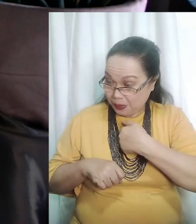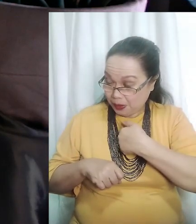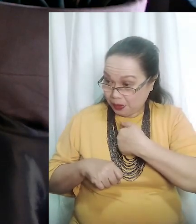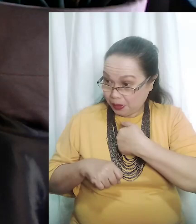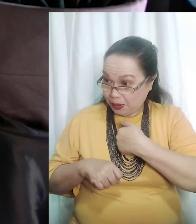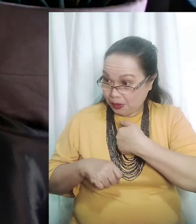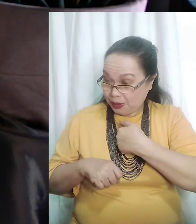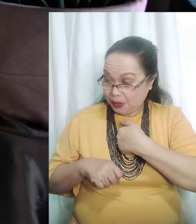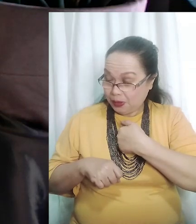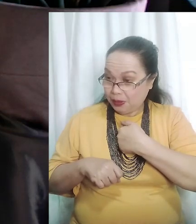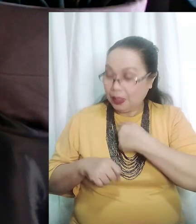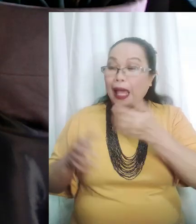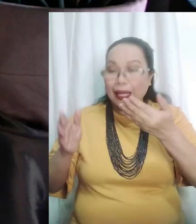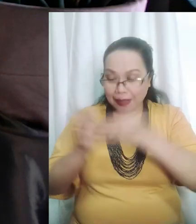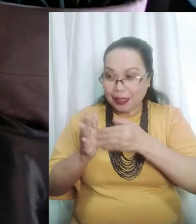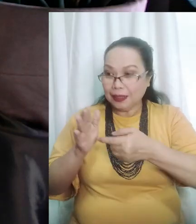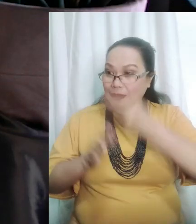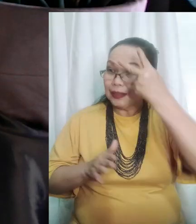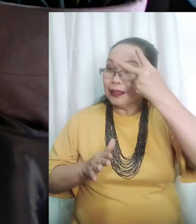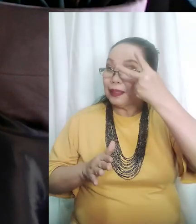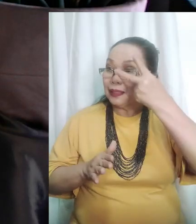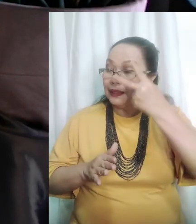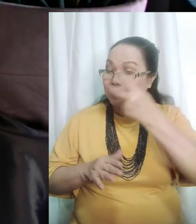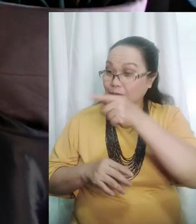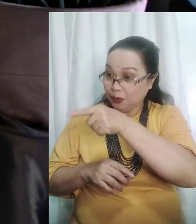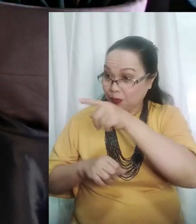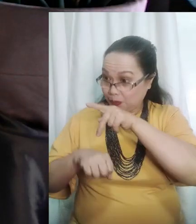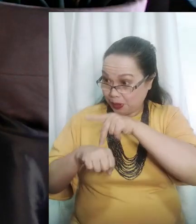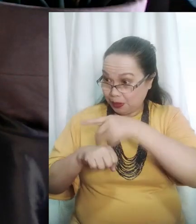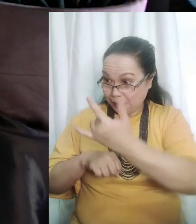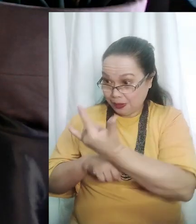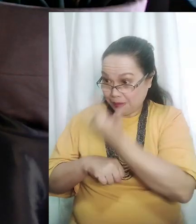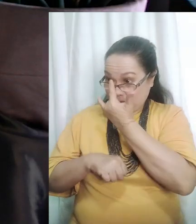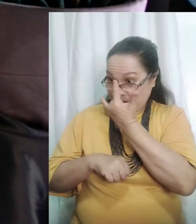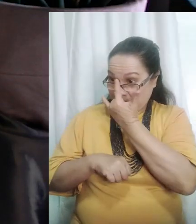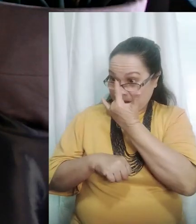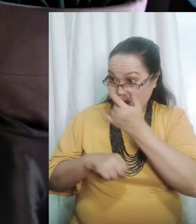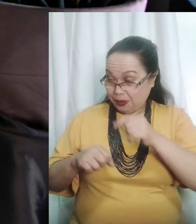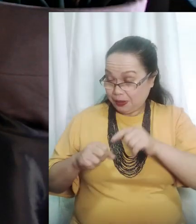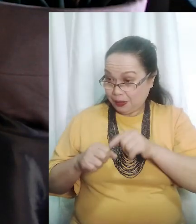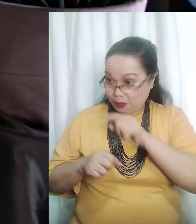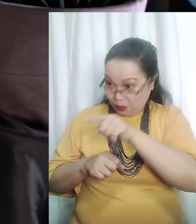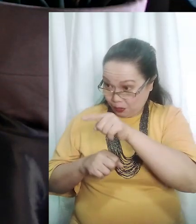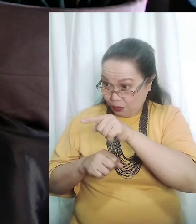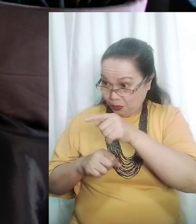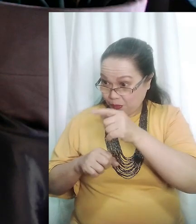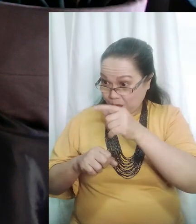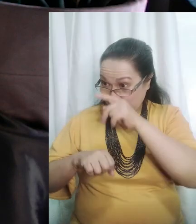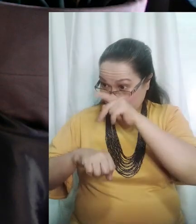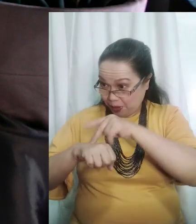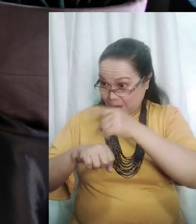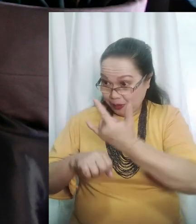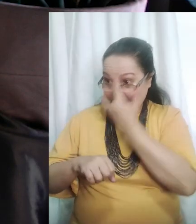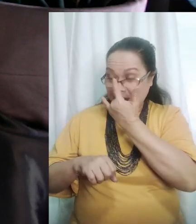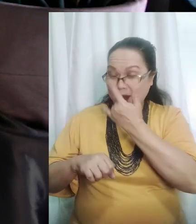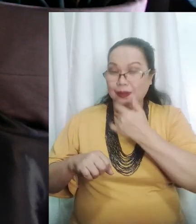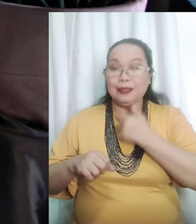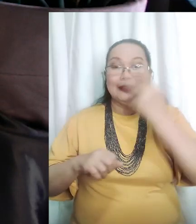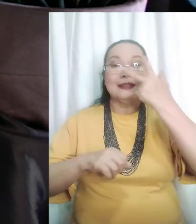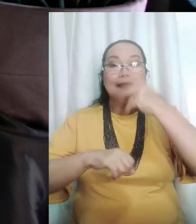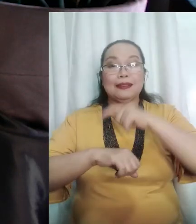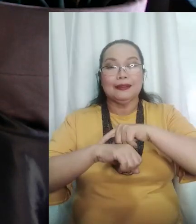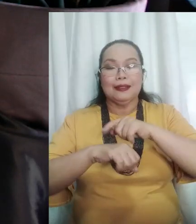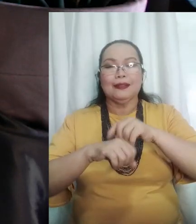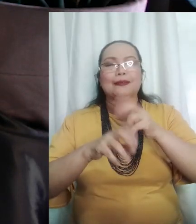really, really love me? Jesus wanted to see Peter's desperation. So here we find that